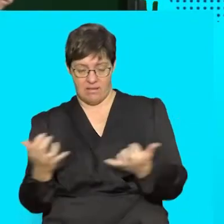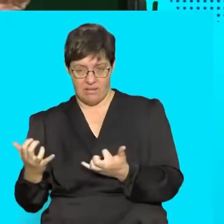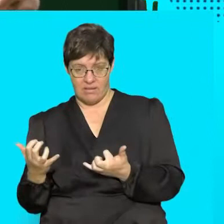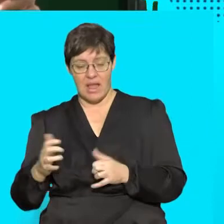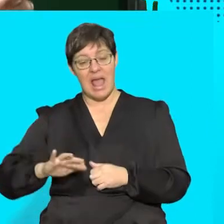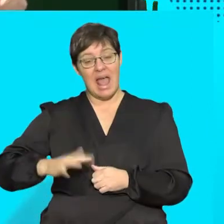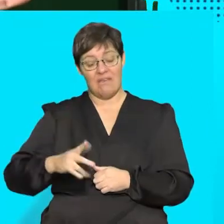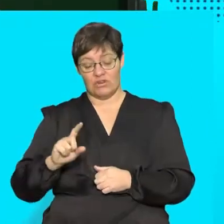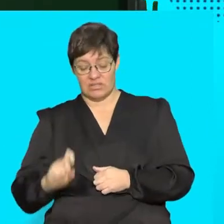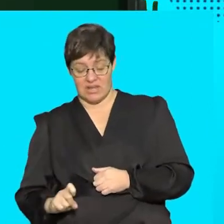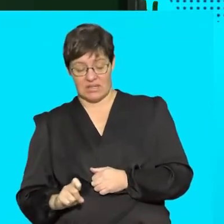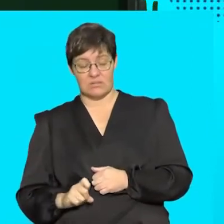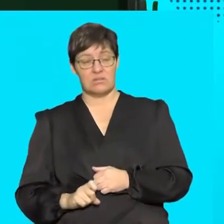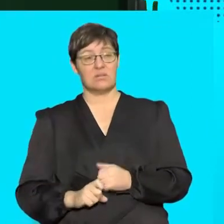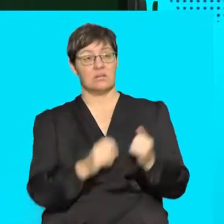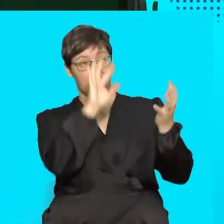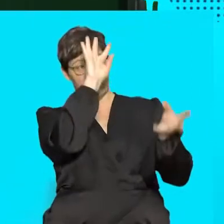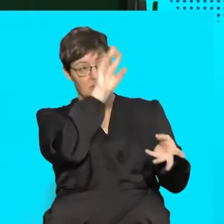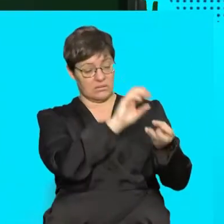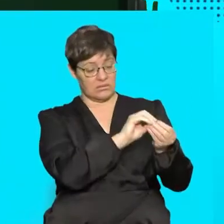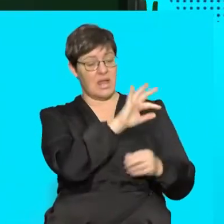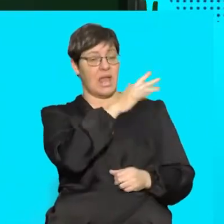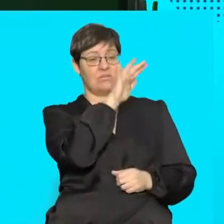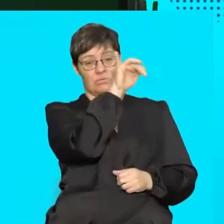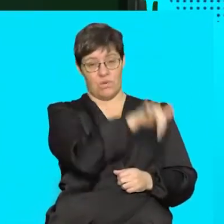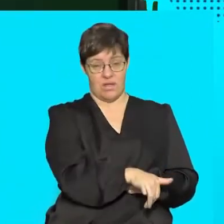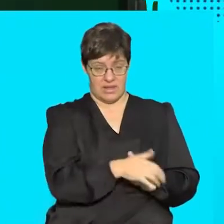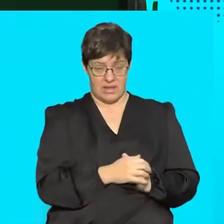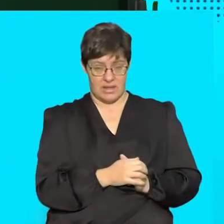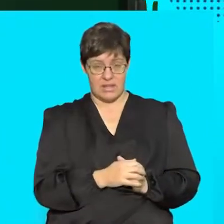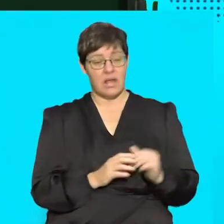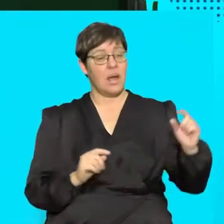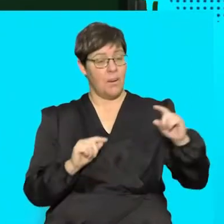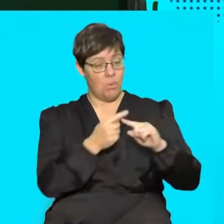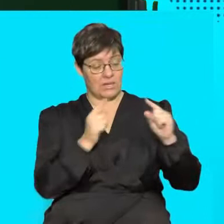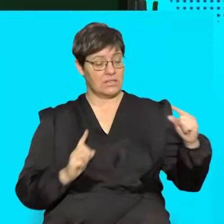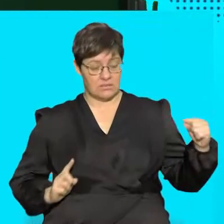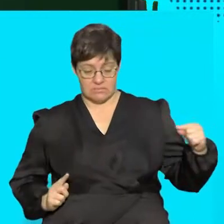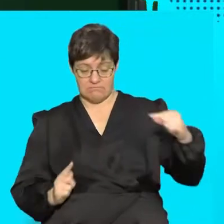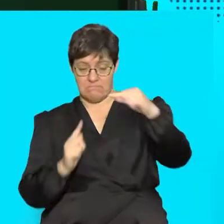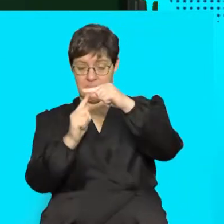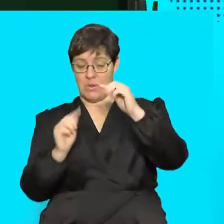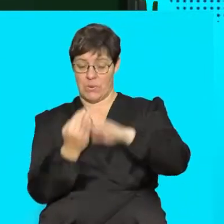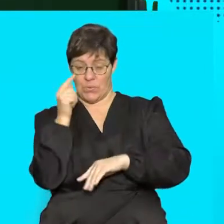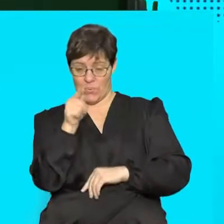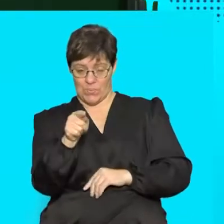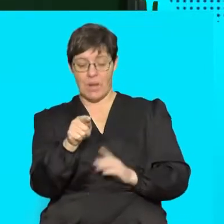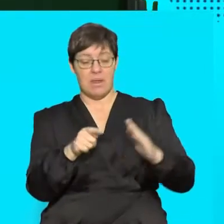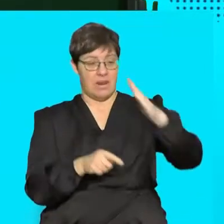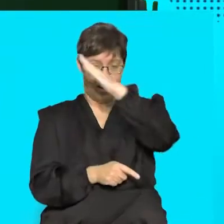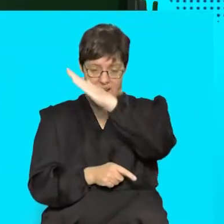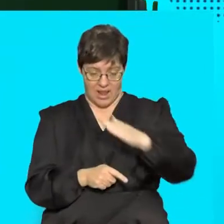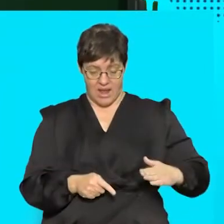calculate the average for x, the average for y, and create a new point which